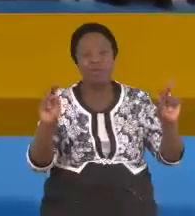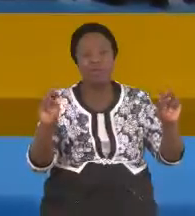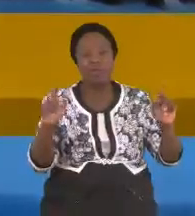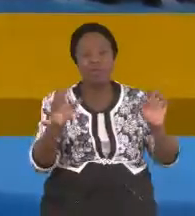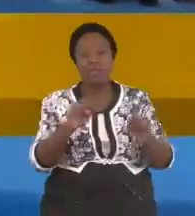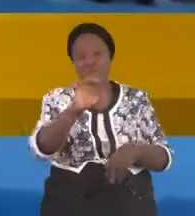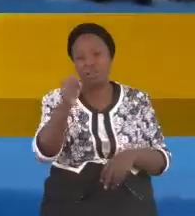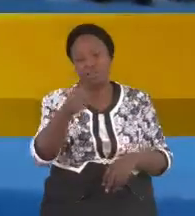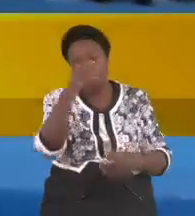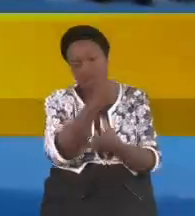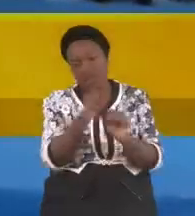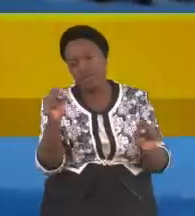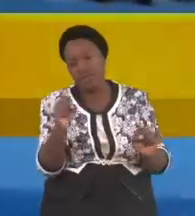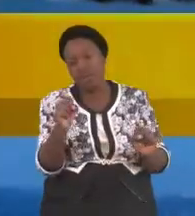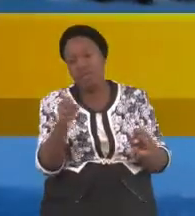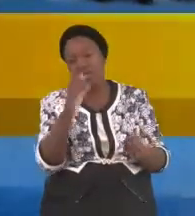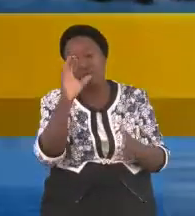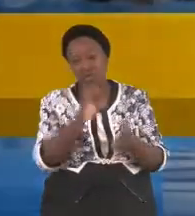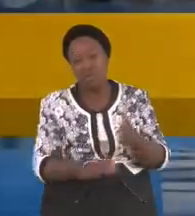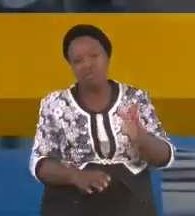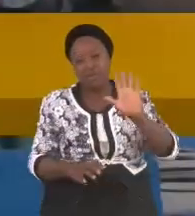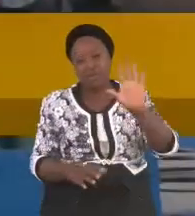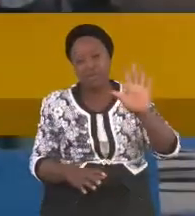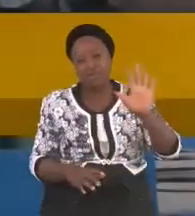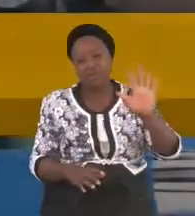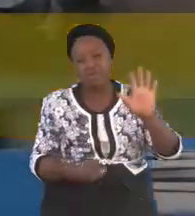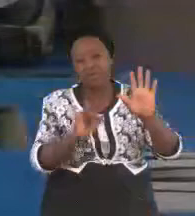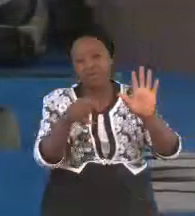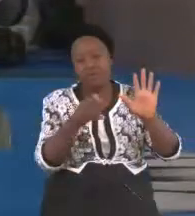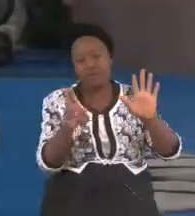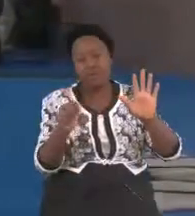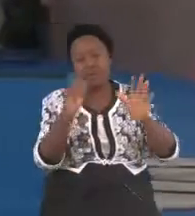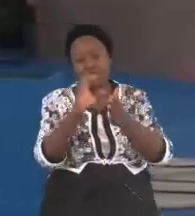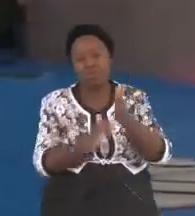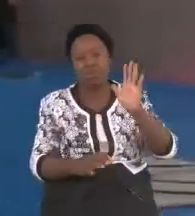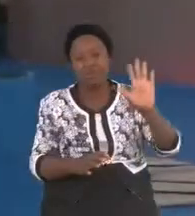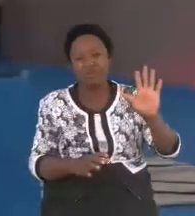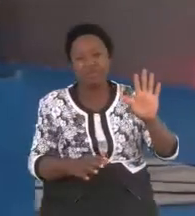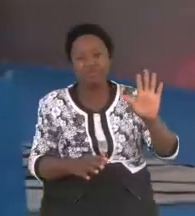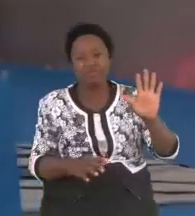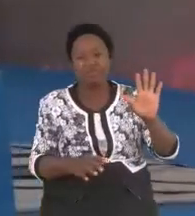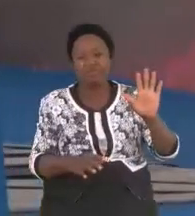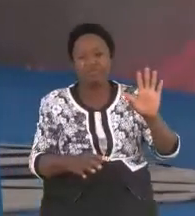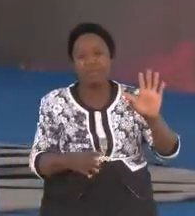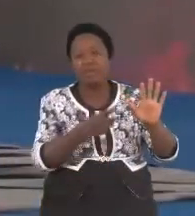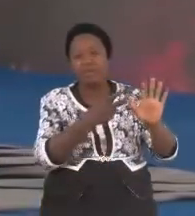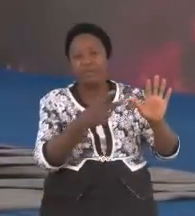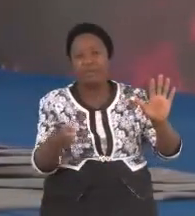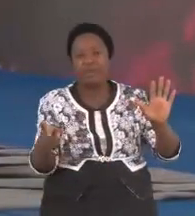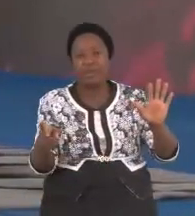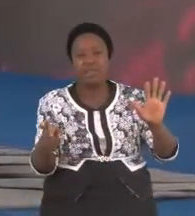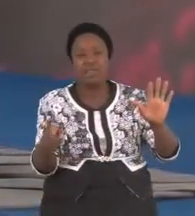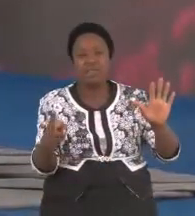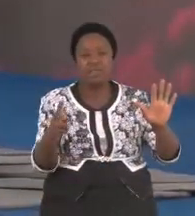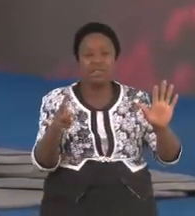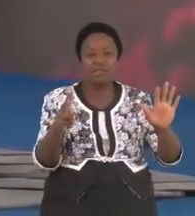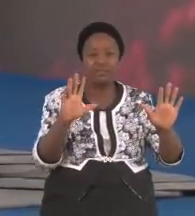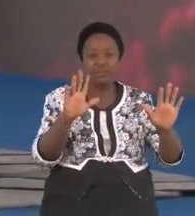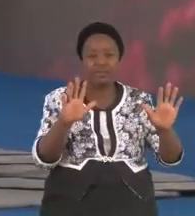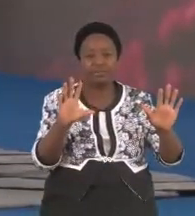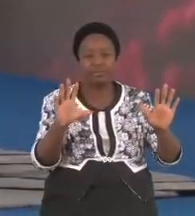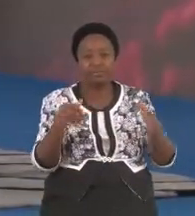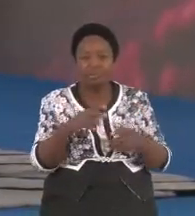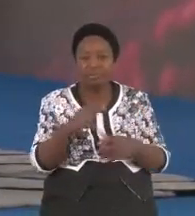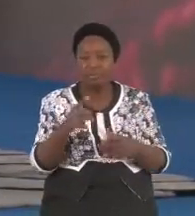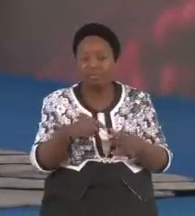now. Chapter 5, we're looking at John chapter 5, and we're reading from verse 8. Jesus saith unto him,